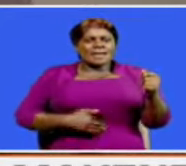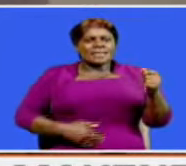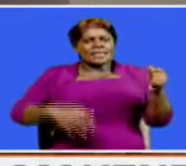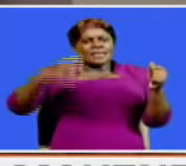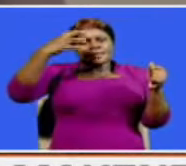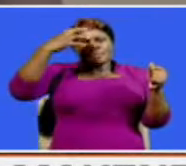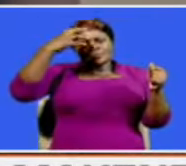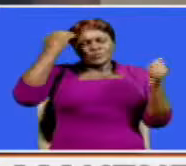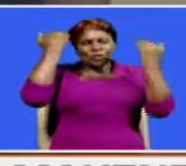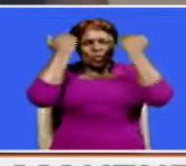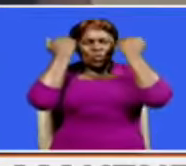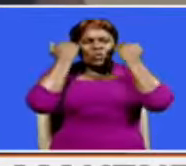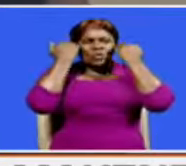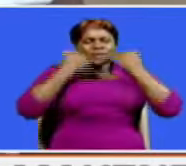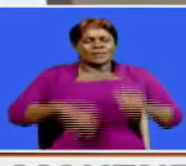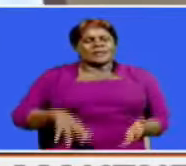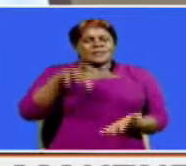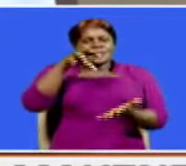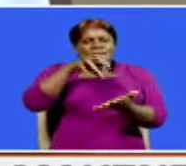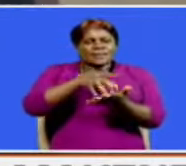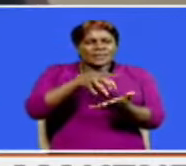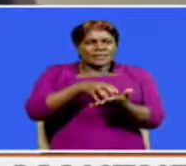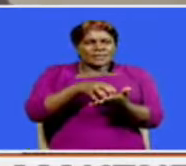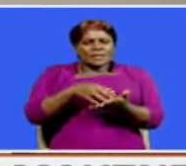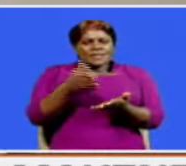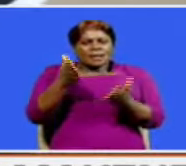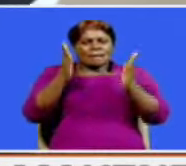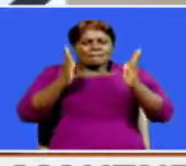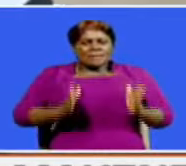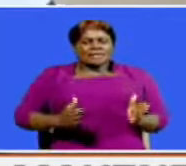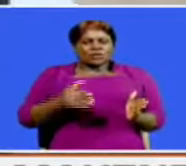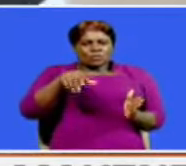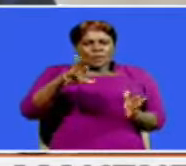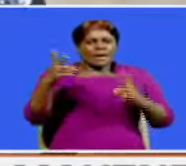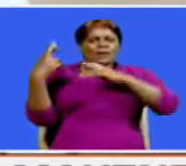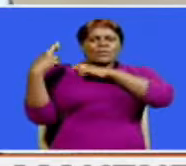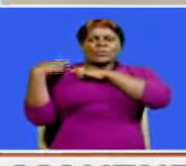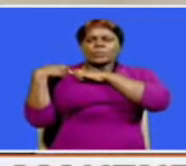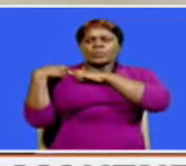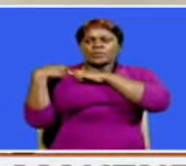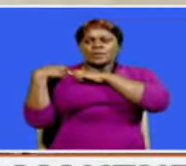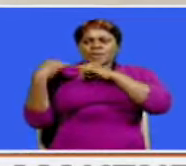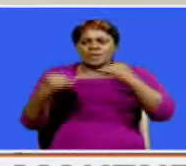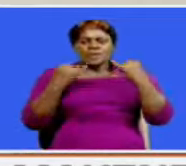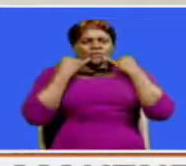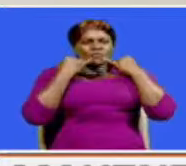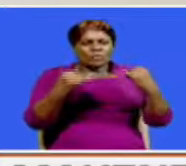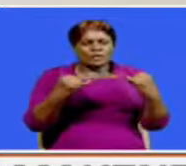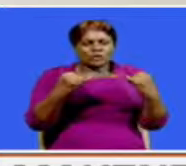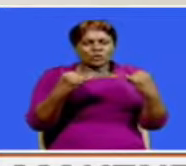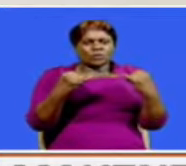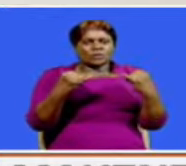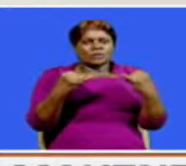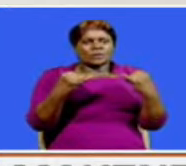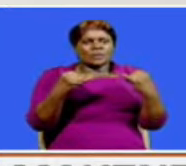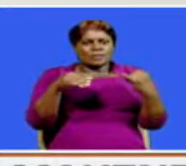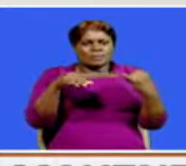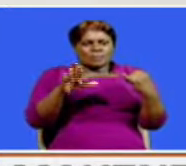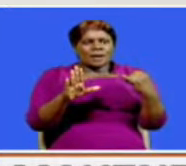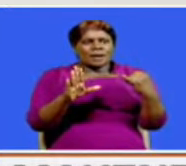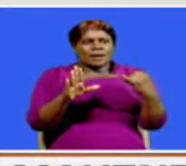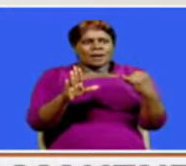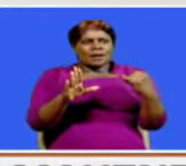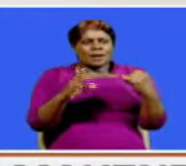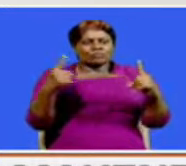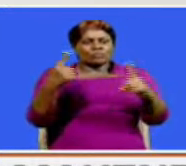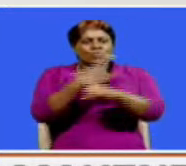Shanzu. The case, for once the accused person had been charged, that was information enough to him that he was running against